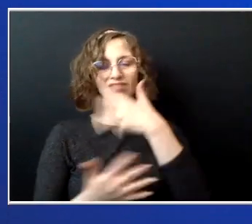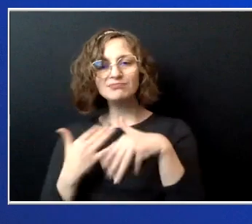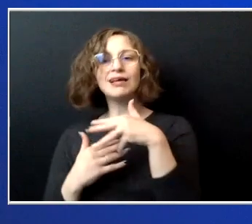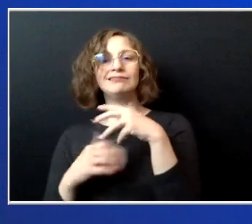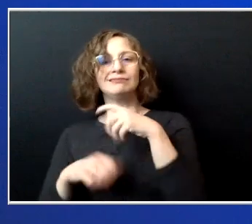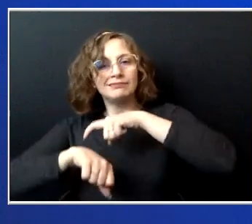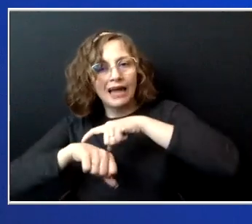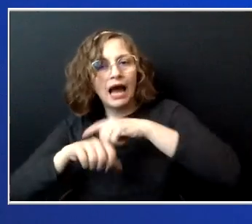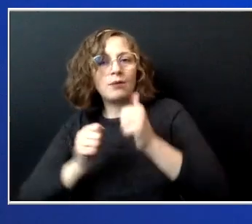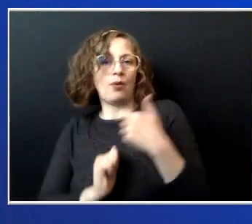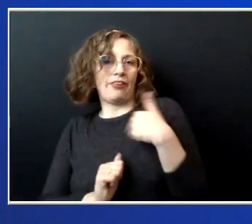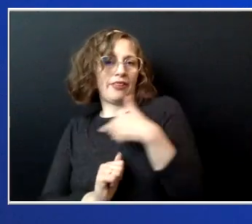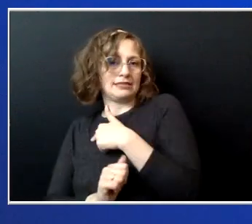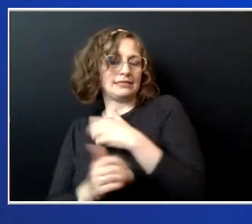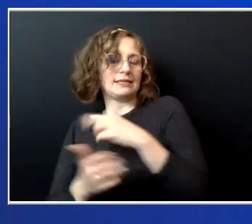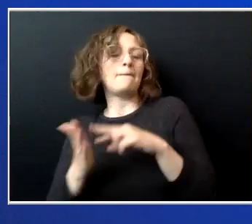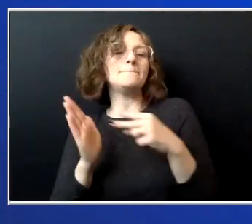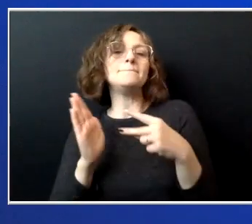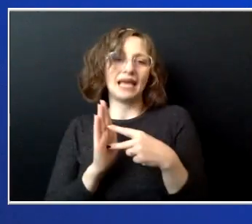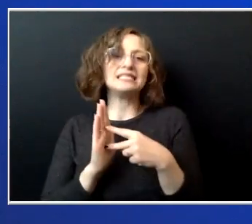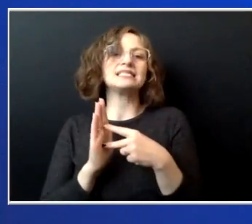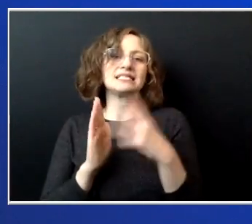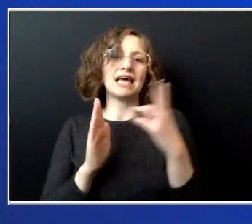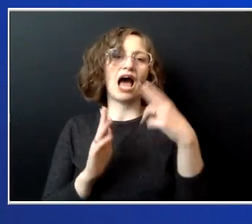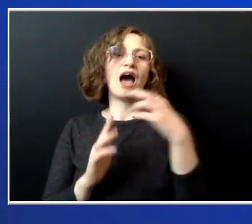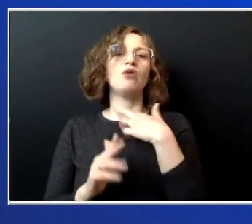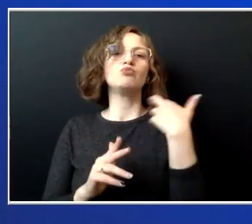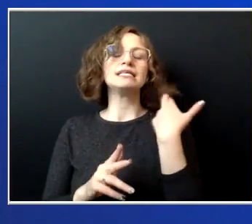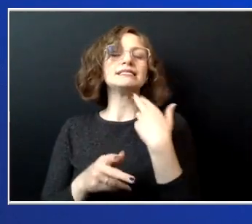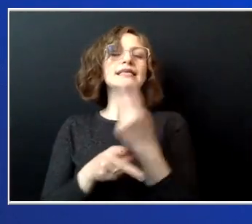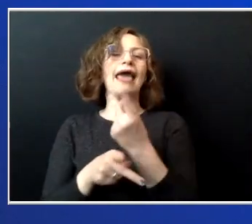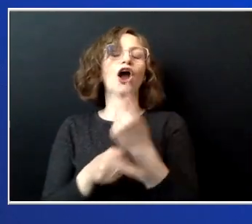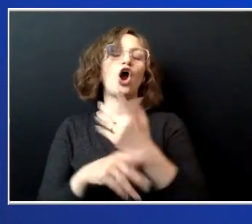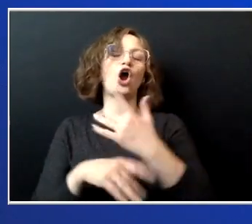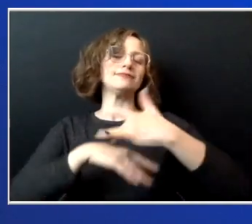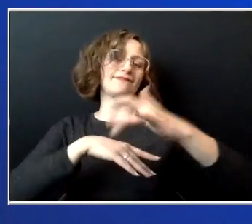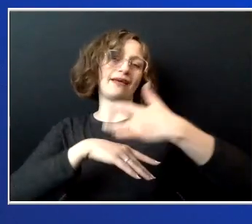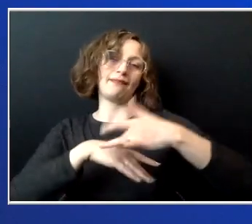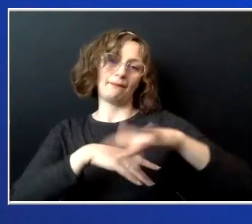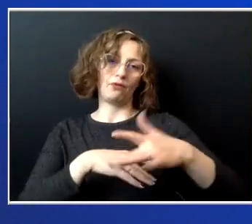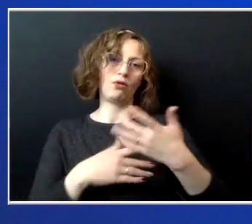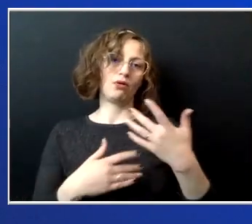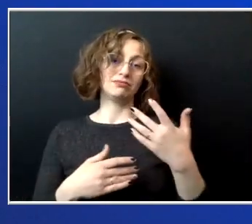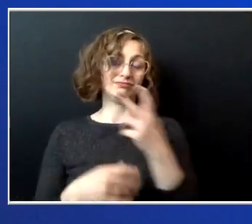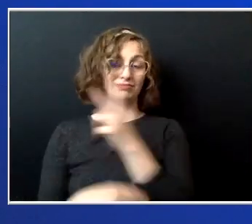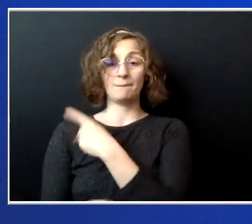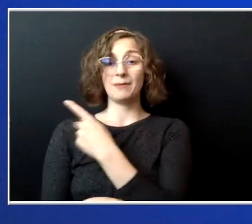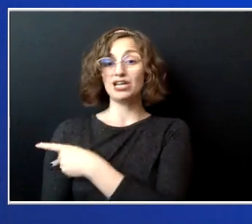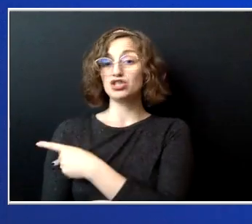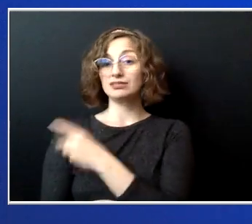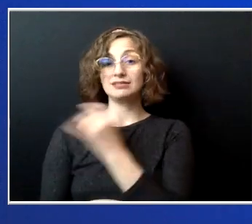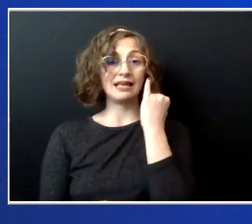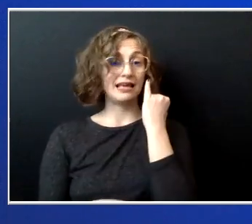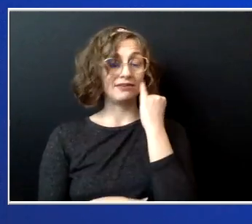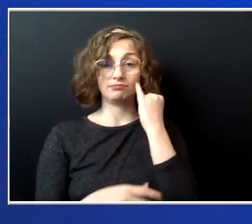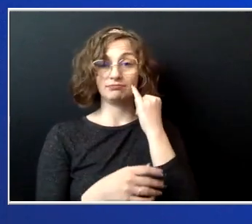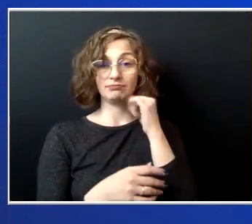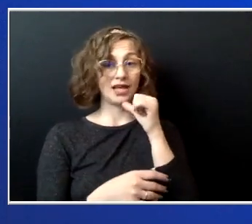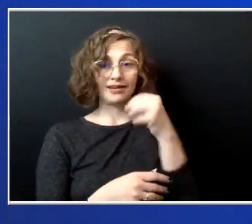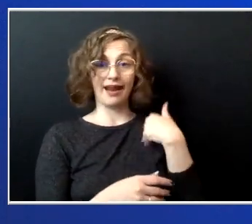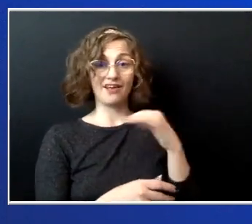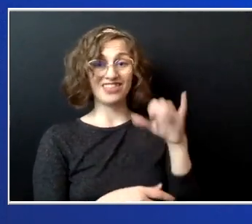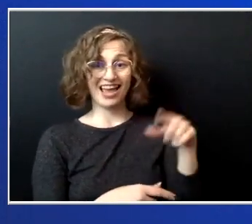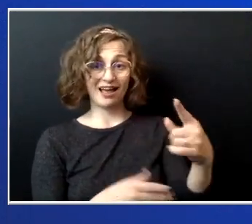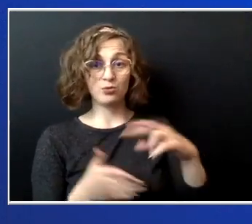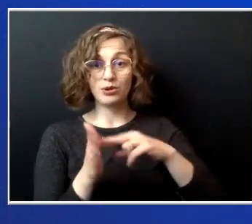OB available to our patients. Our patients otherwise would not have access to the high-risk care that we are able to provide and